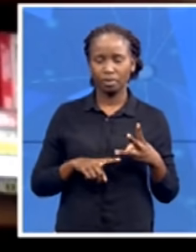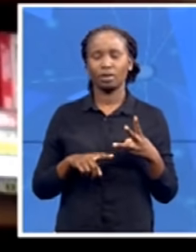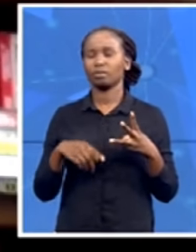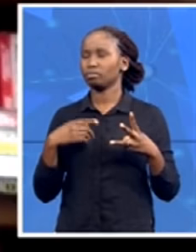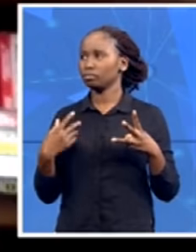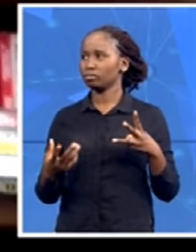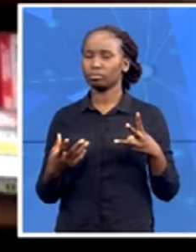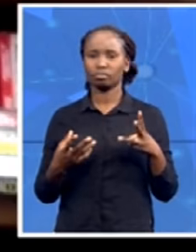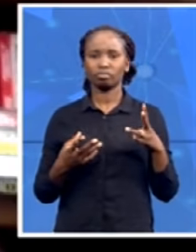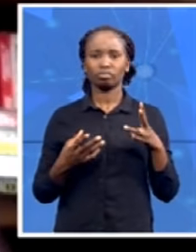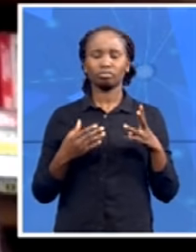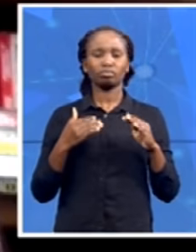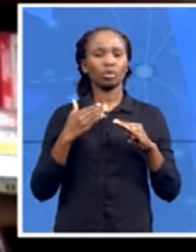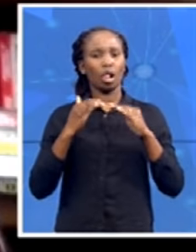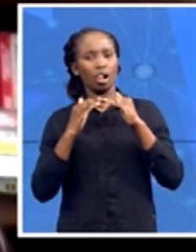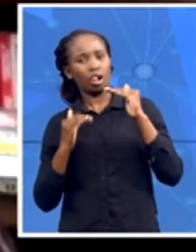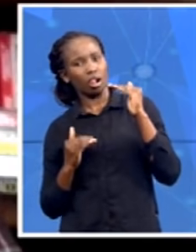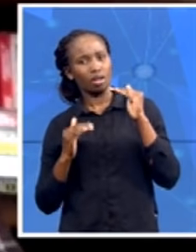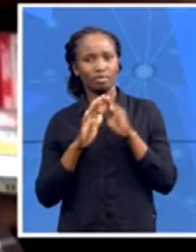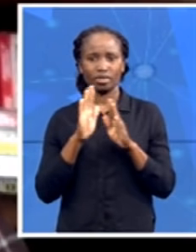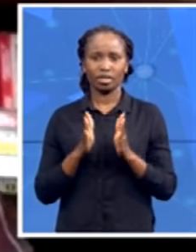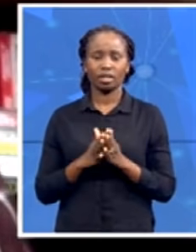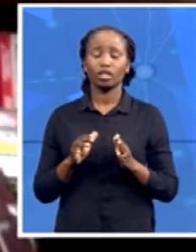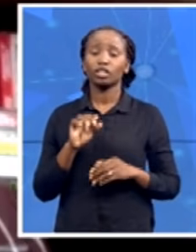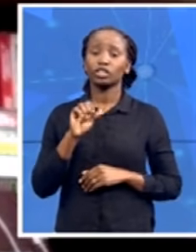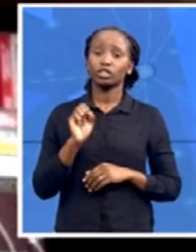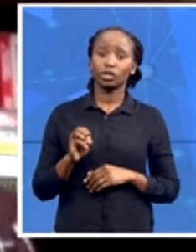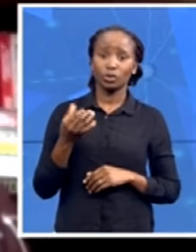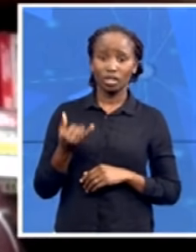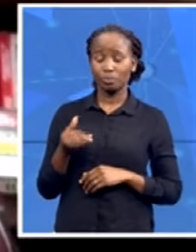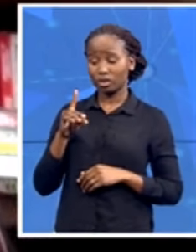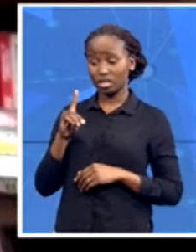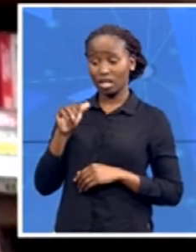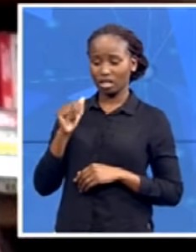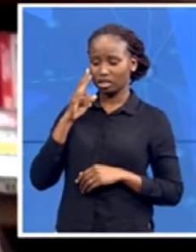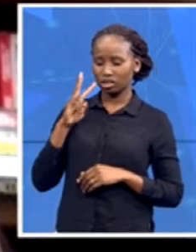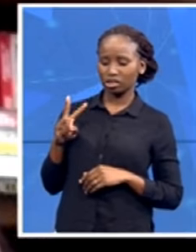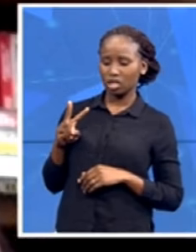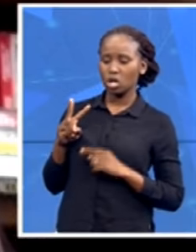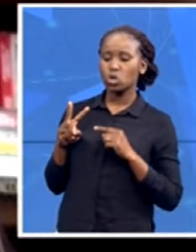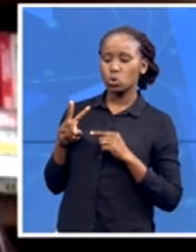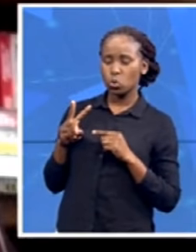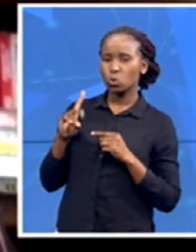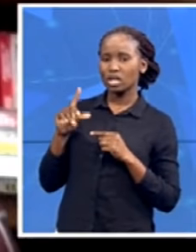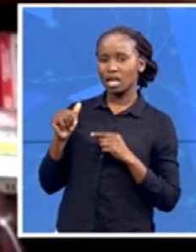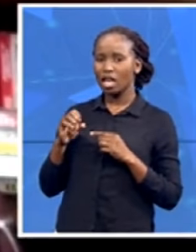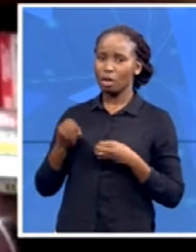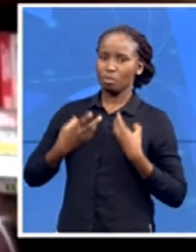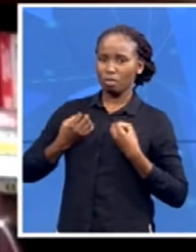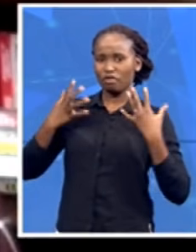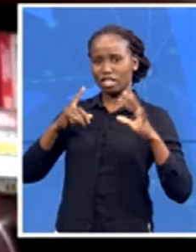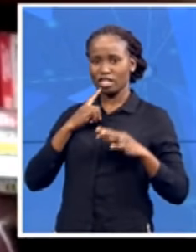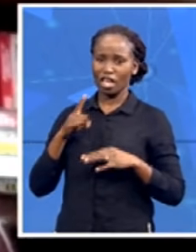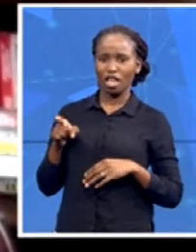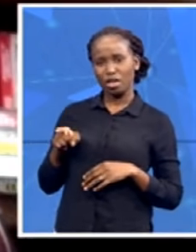the argument that, like the DA says, they take pride in the fact that they are running one of